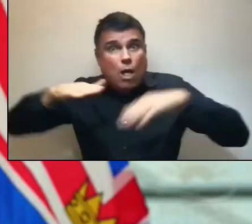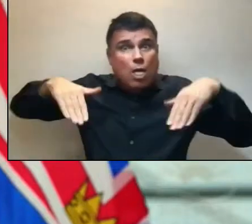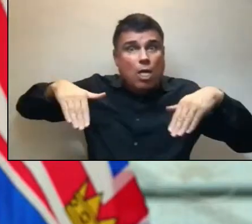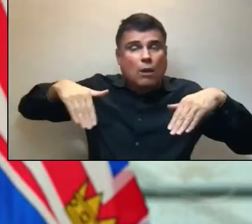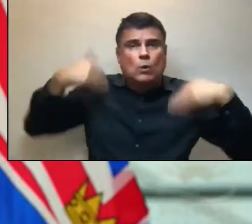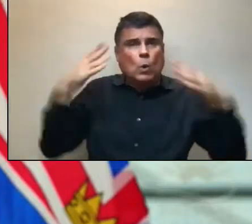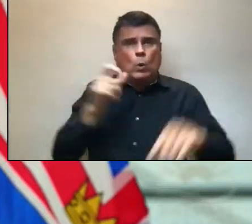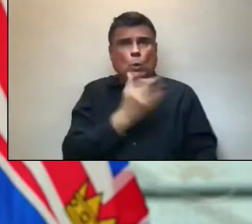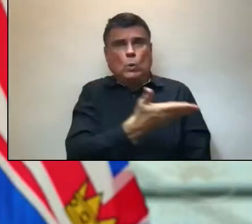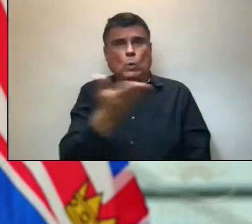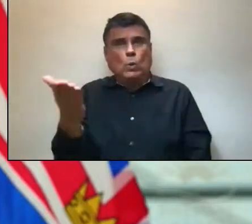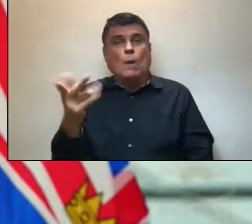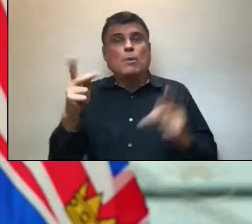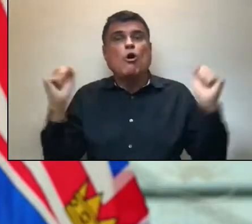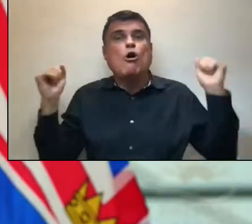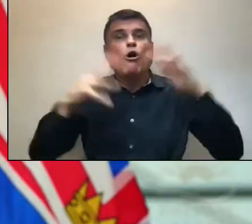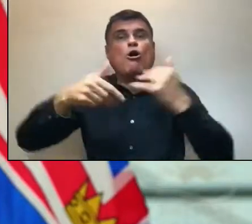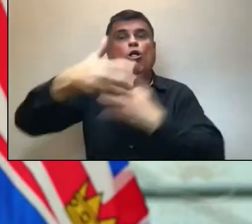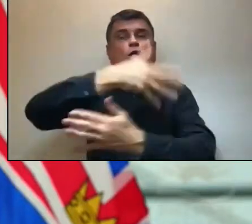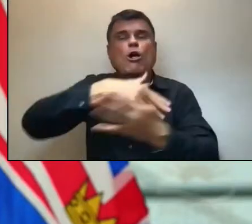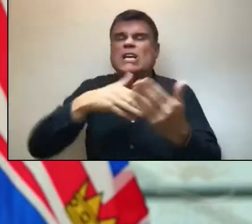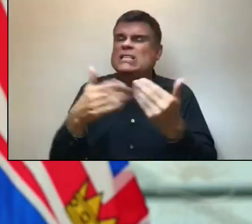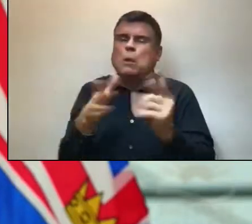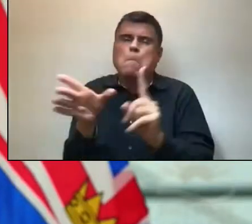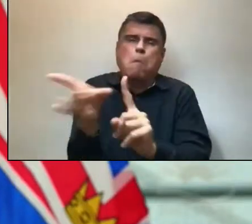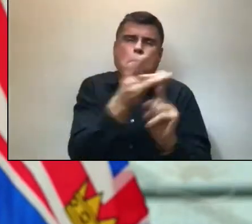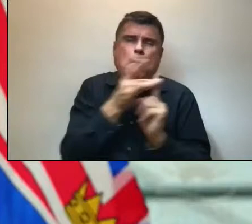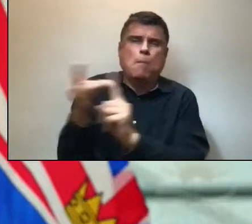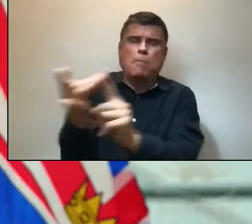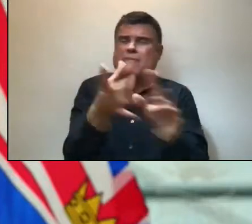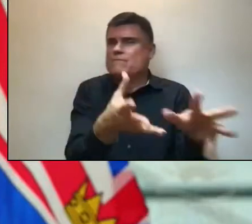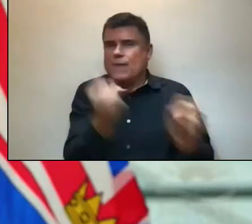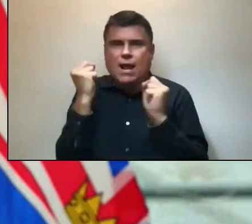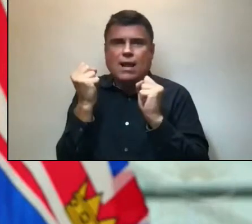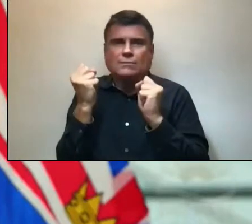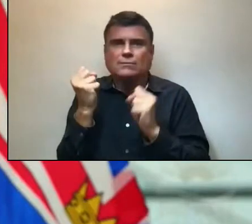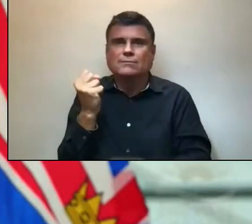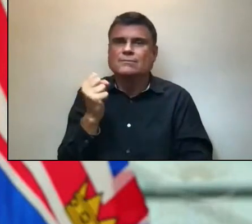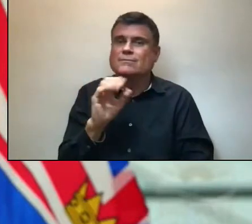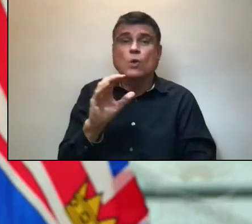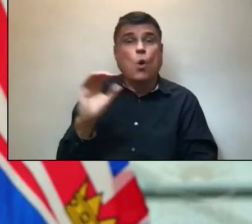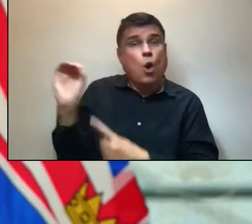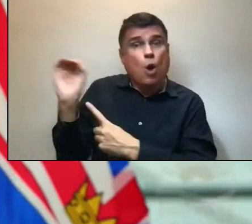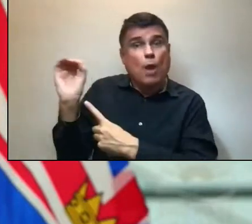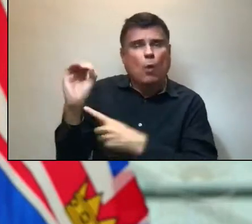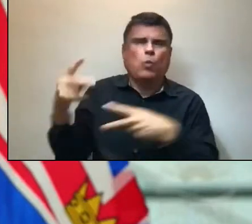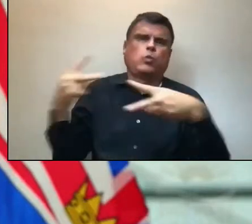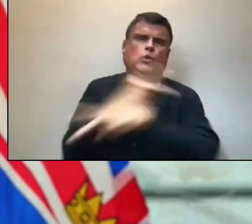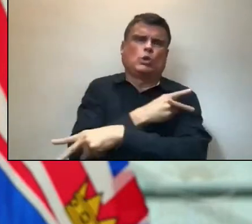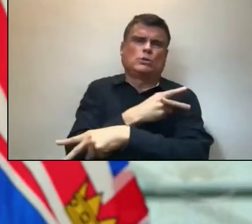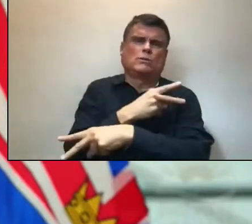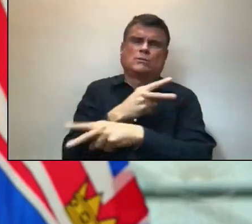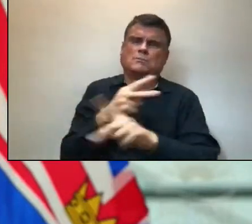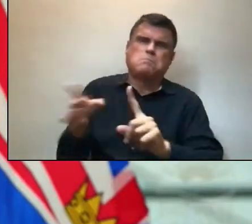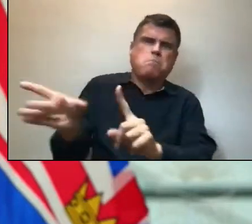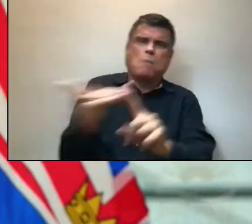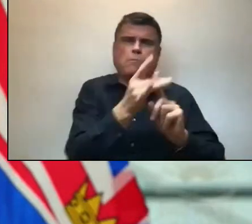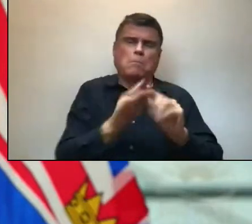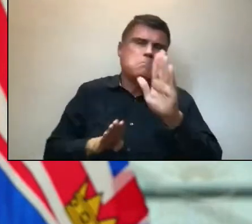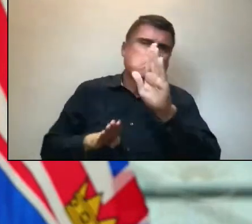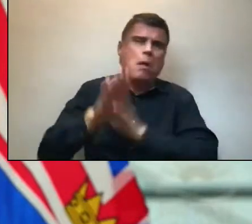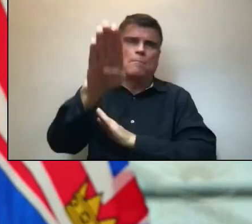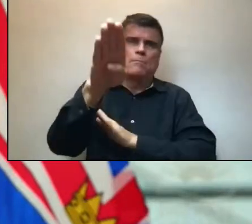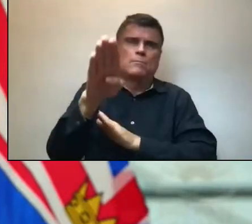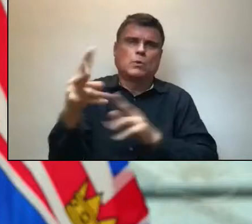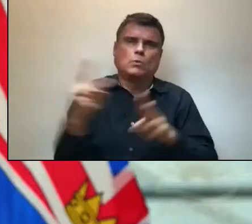rapidly, and we know that that's going to be even more of a risk with Omicron. As we go into this holiday period, I'm asking